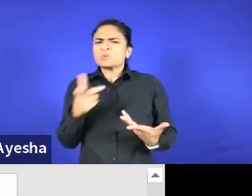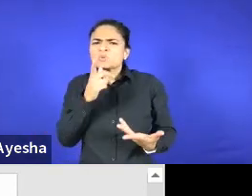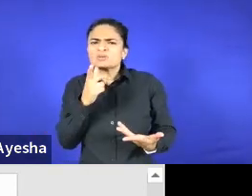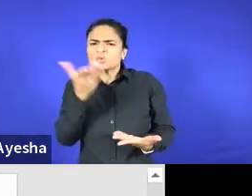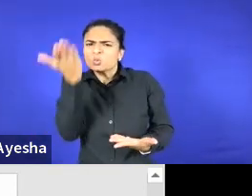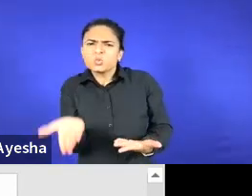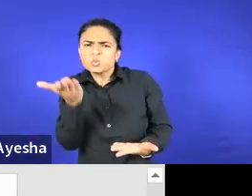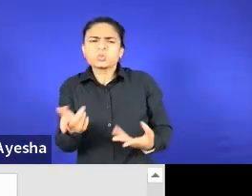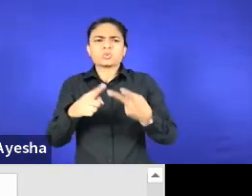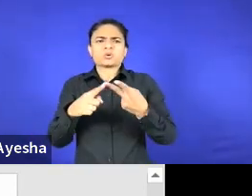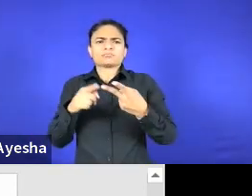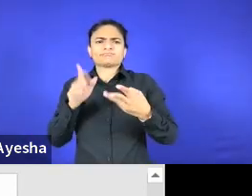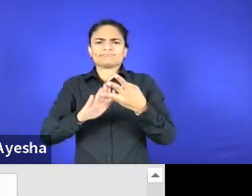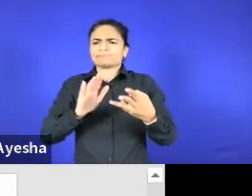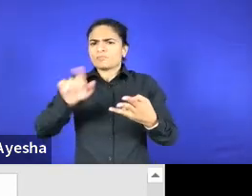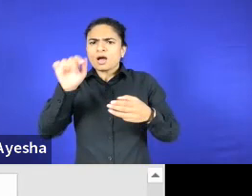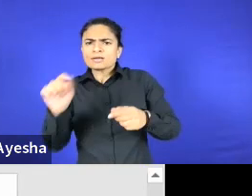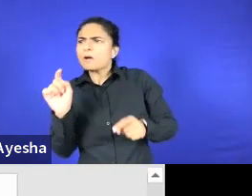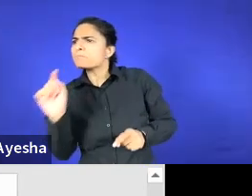and the case management support.